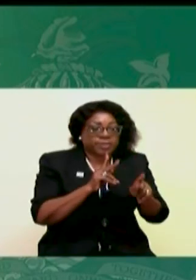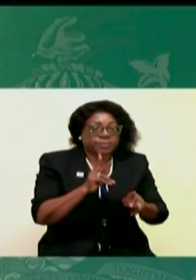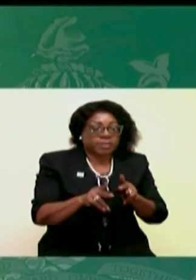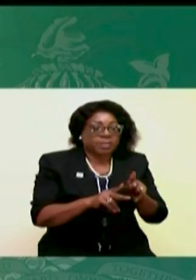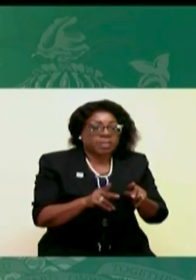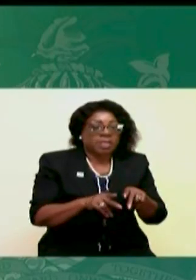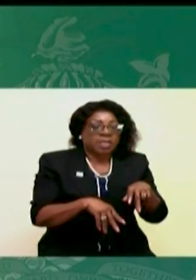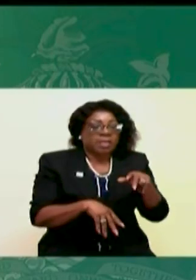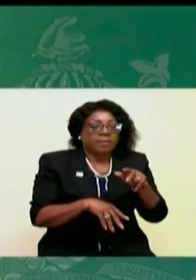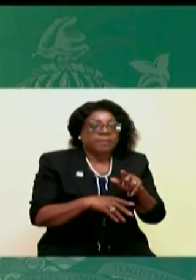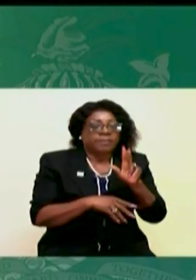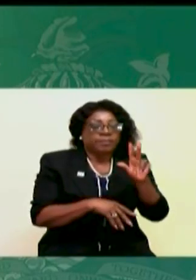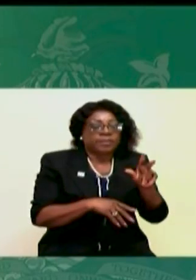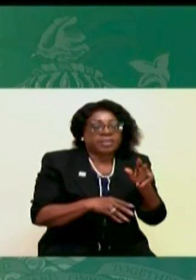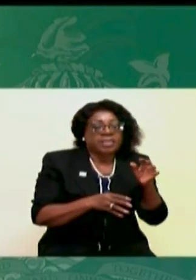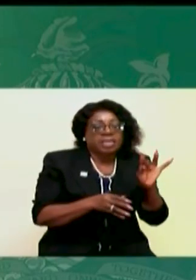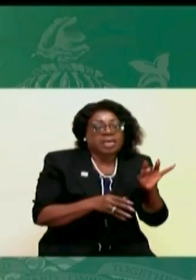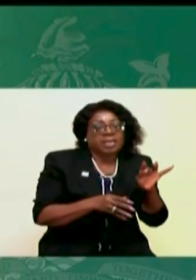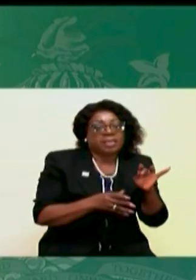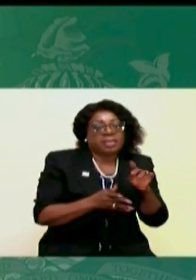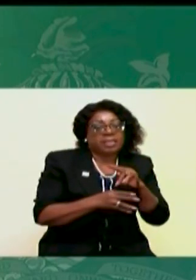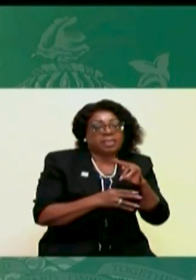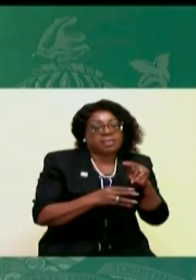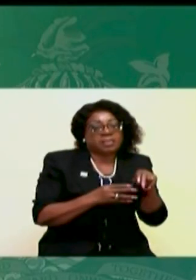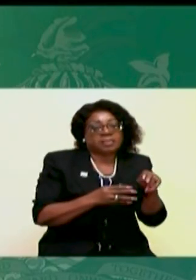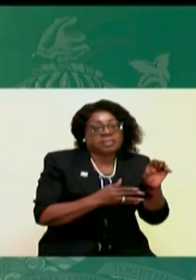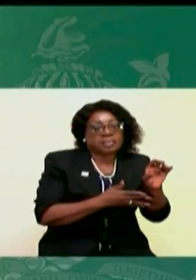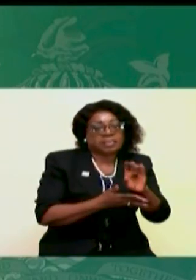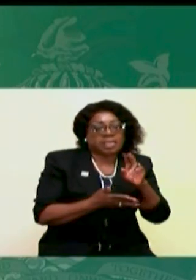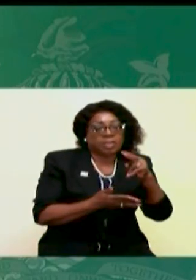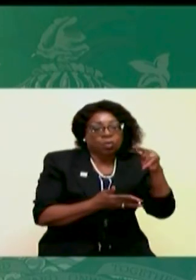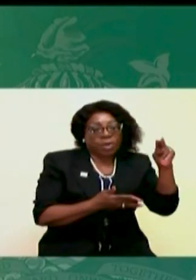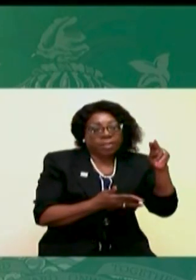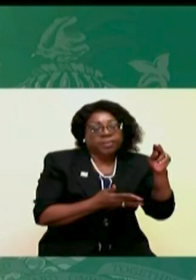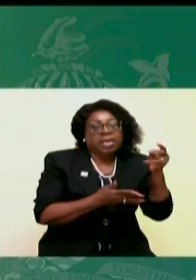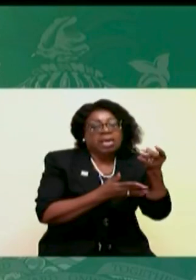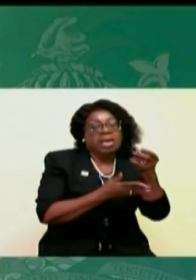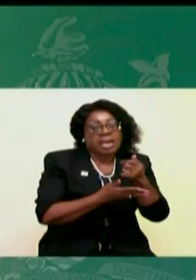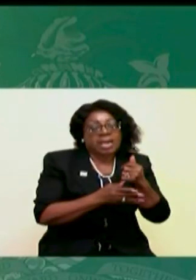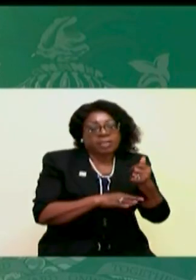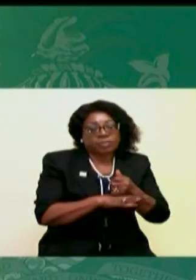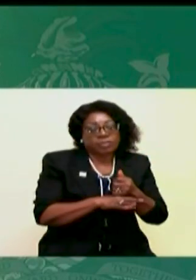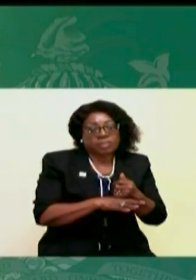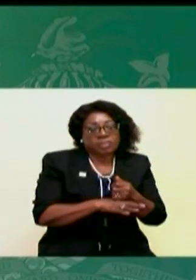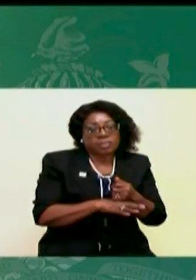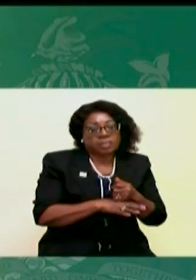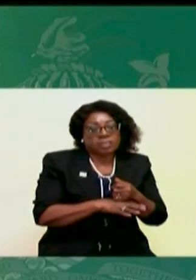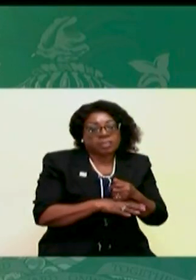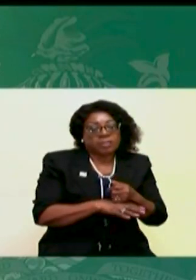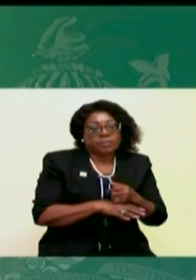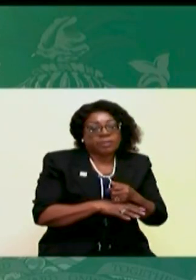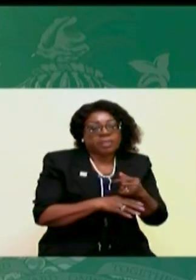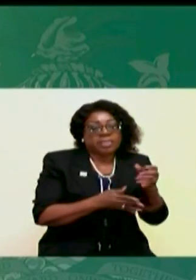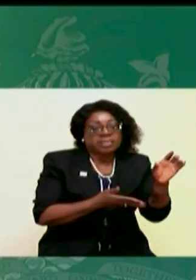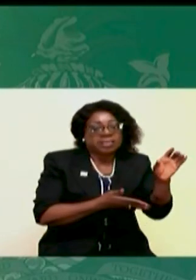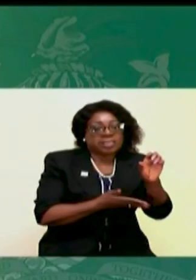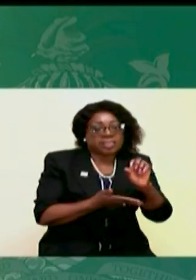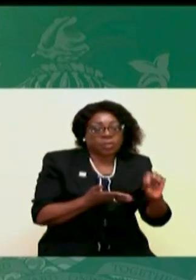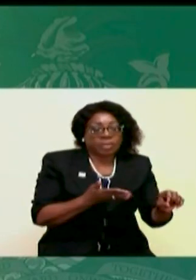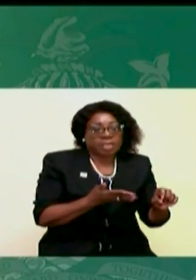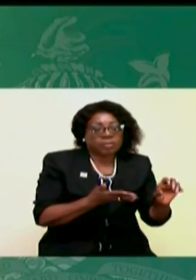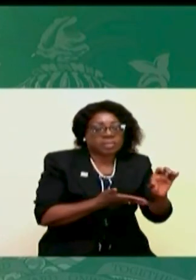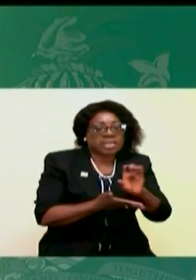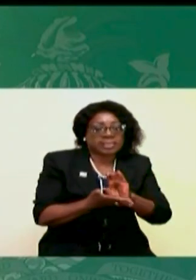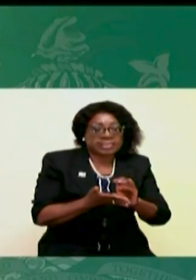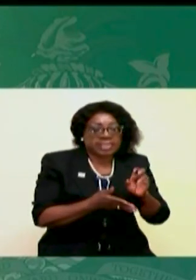39 in Nabi, 24 in Central Andres, and 37 in South Andres and Mangrove Key. That